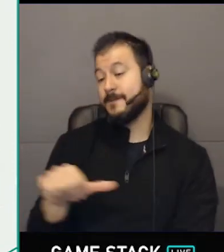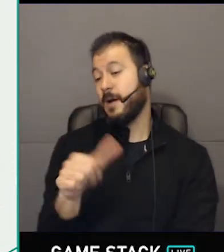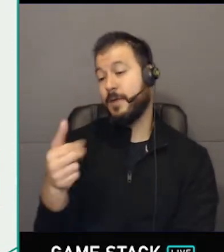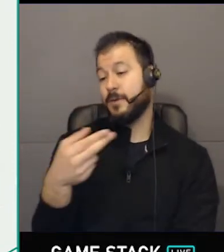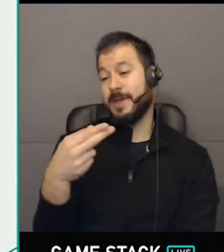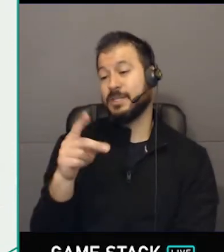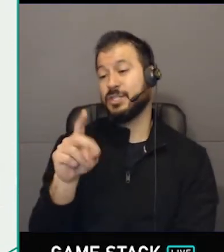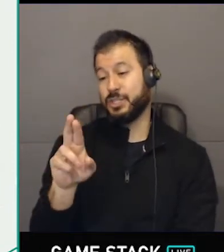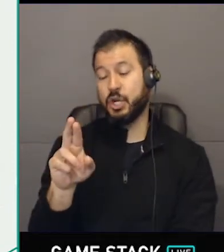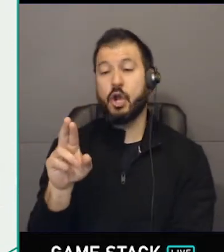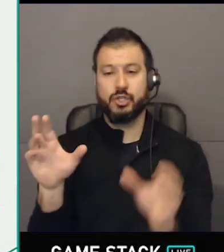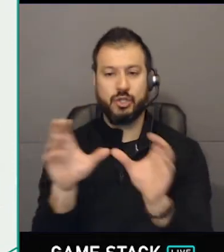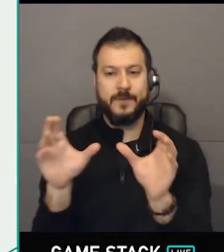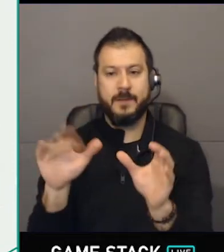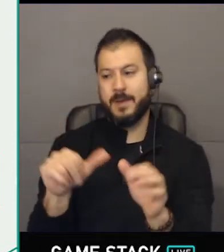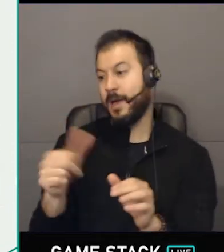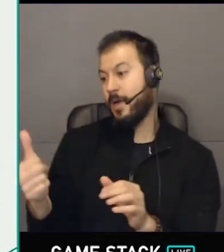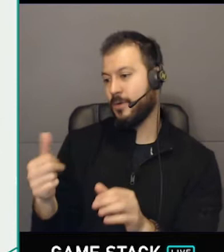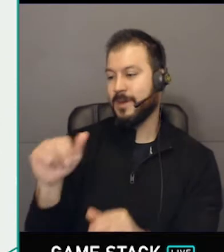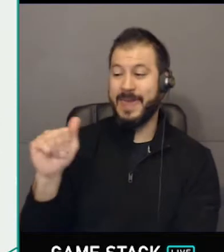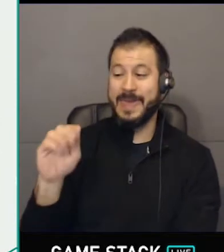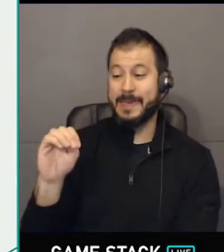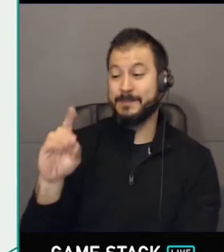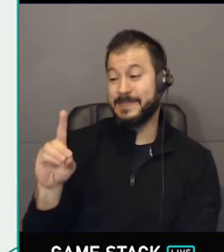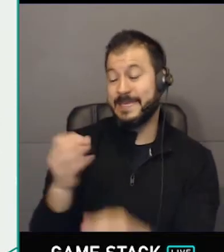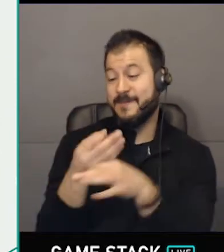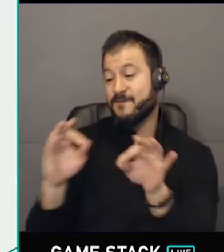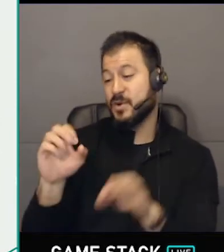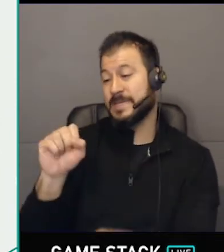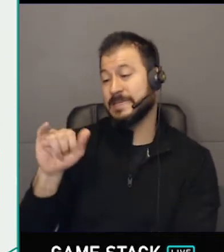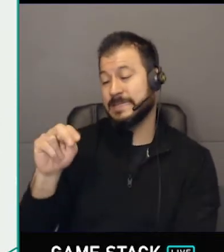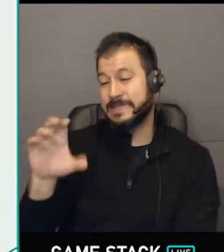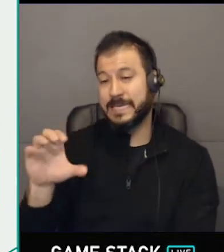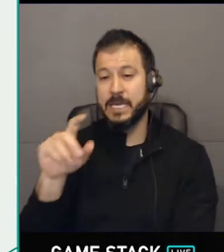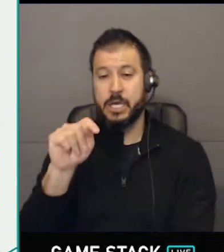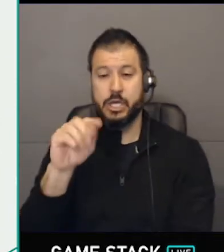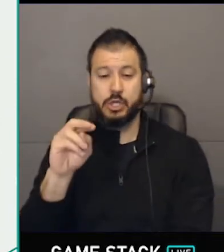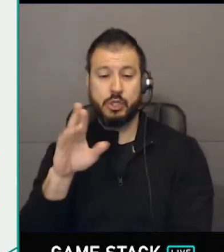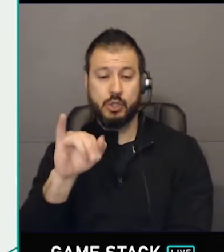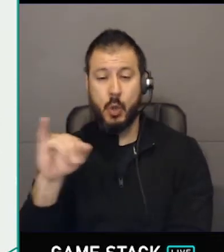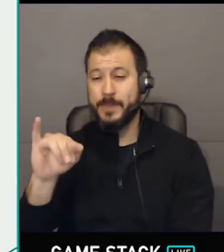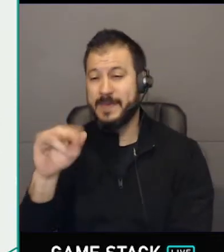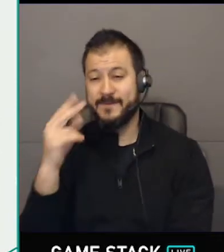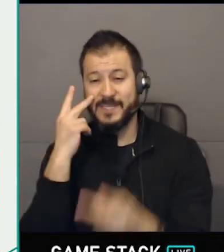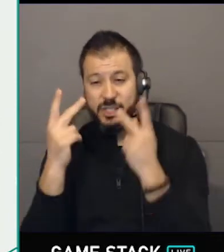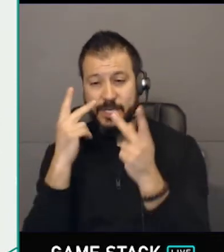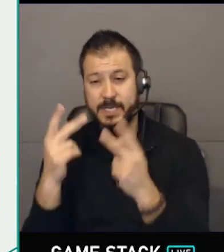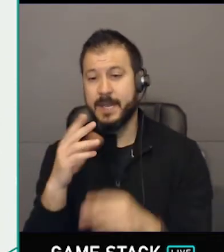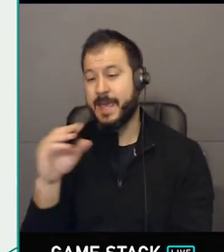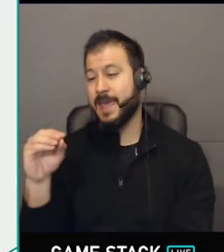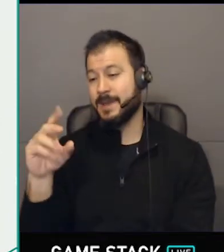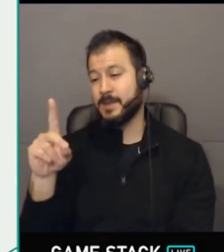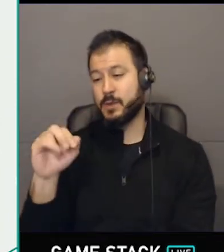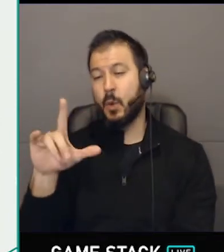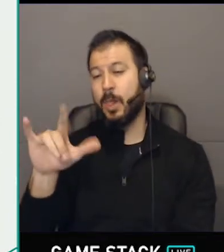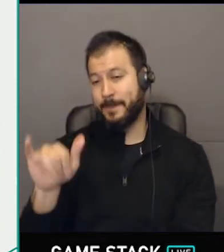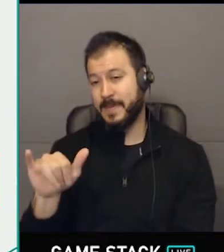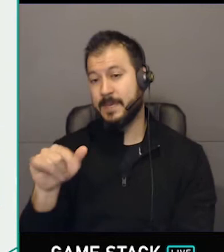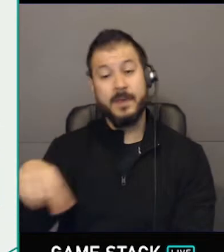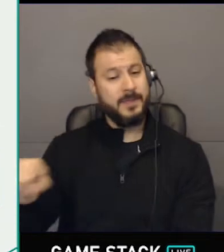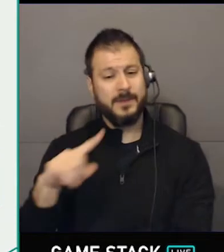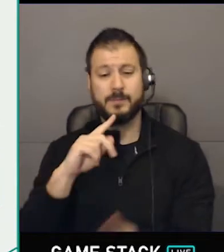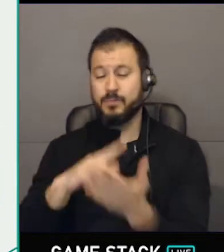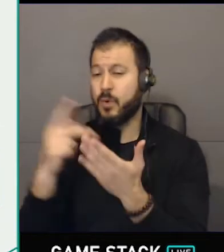silicon partners. This includes AMD FreeSync Premium Pro, Dolby Vision, and NVIDIA G-Sync Ultimate. These programs are great too.